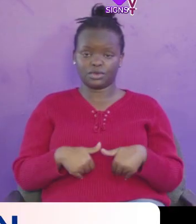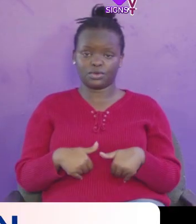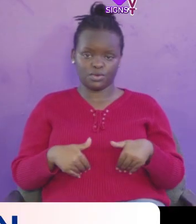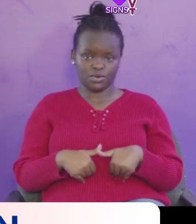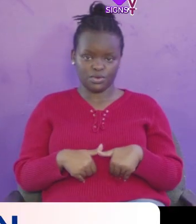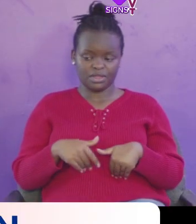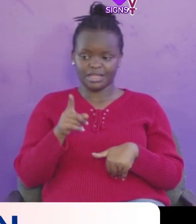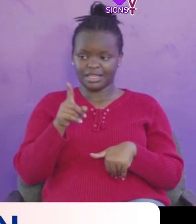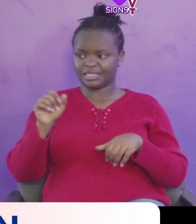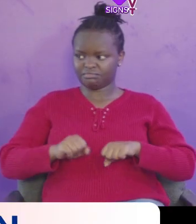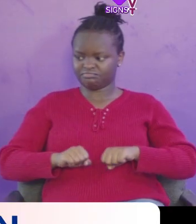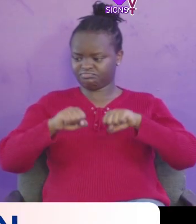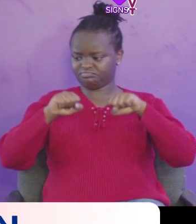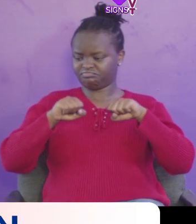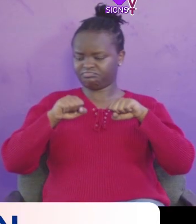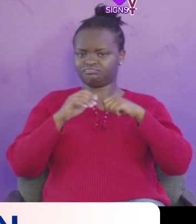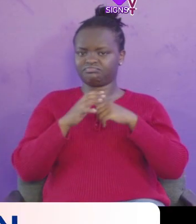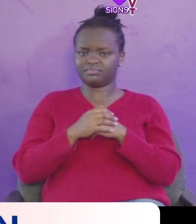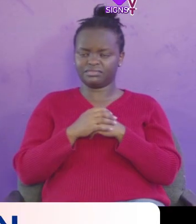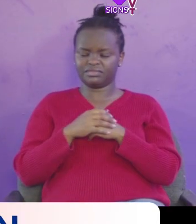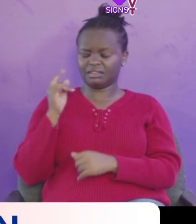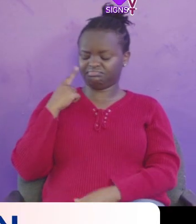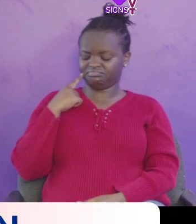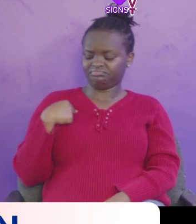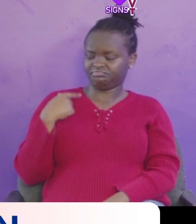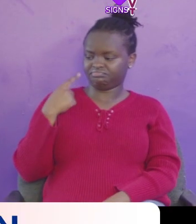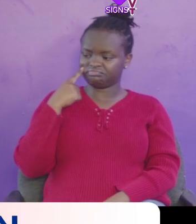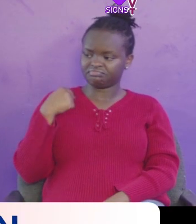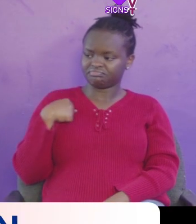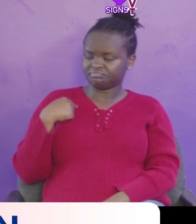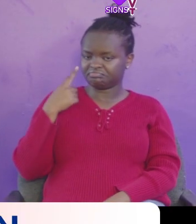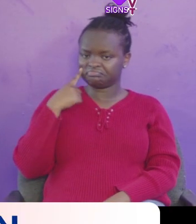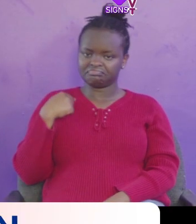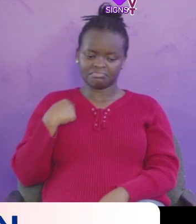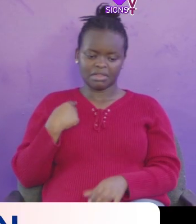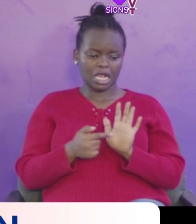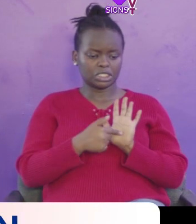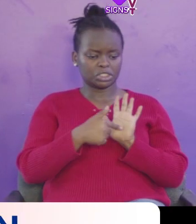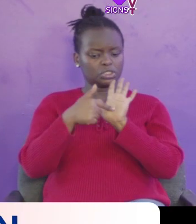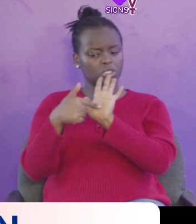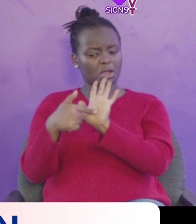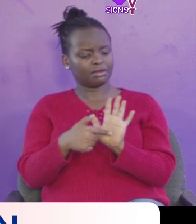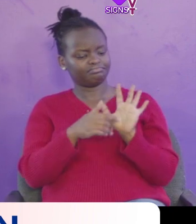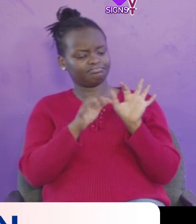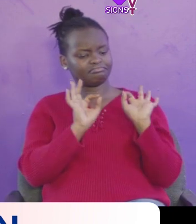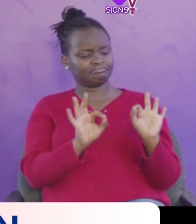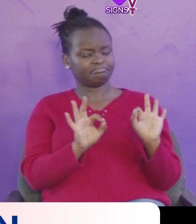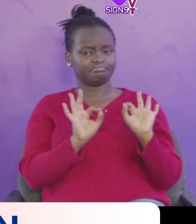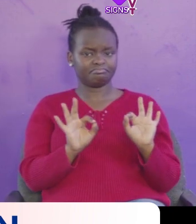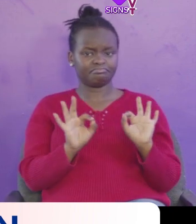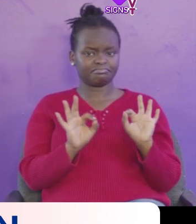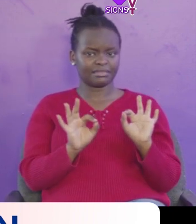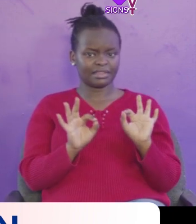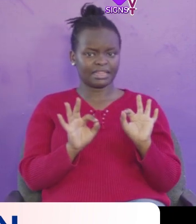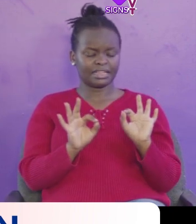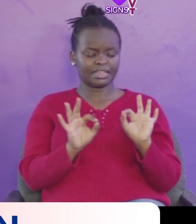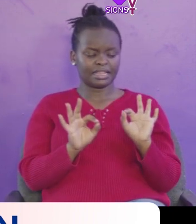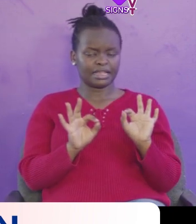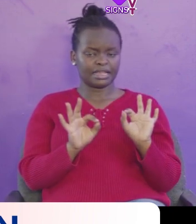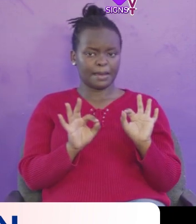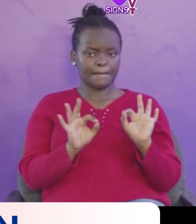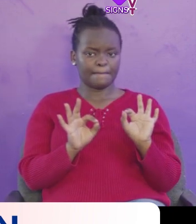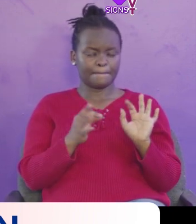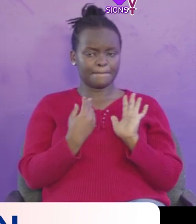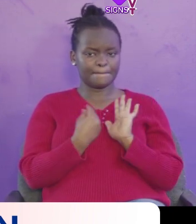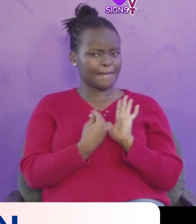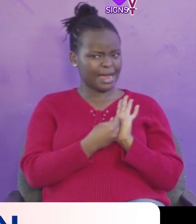hawa wadosi wanawabragia, flashing flashing, is it called flashing wealth?